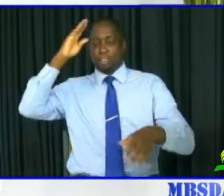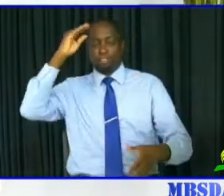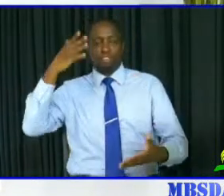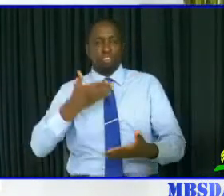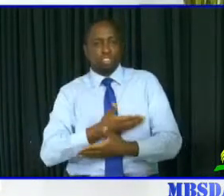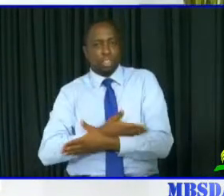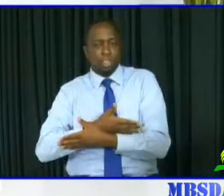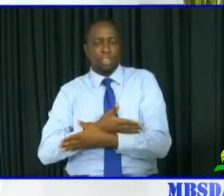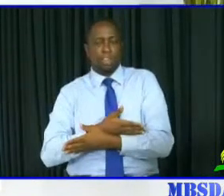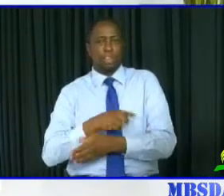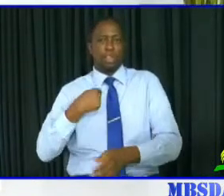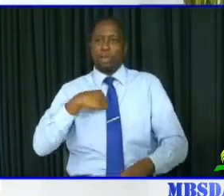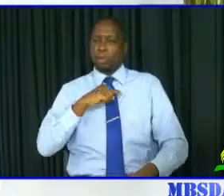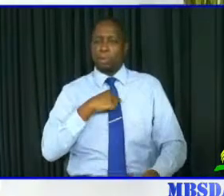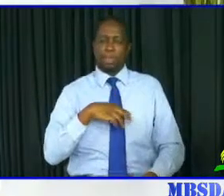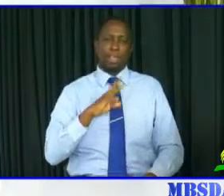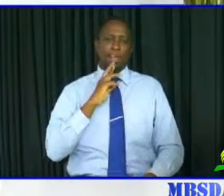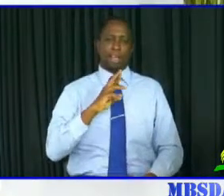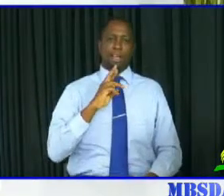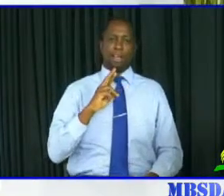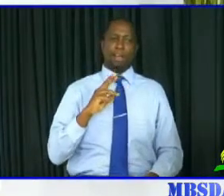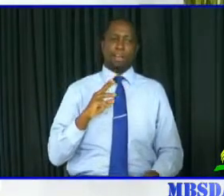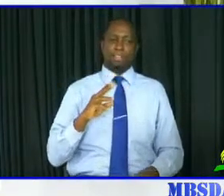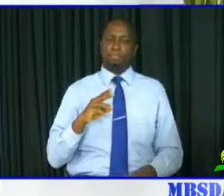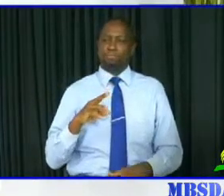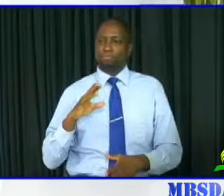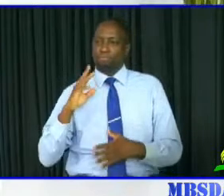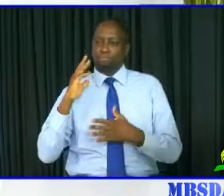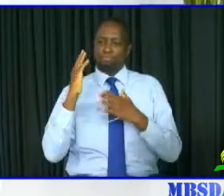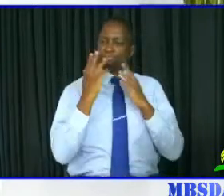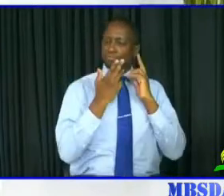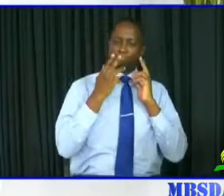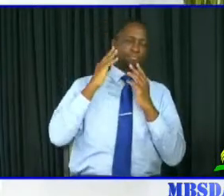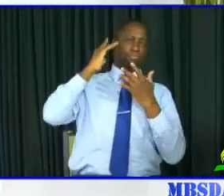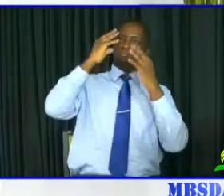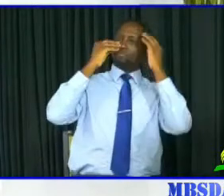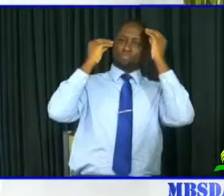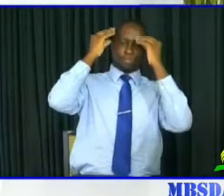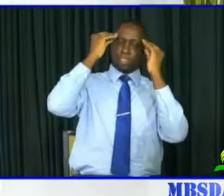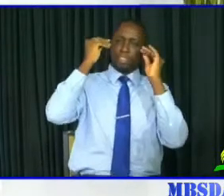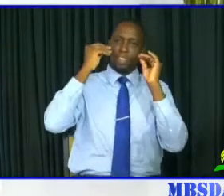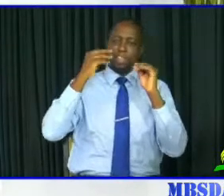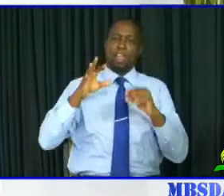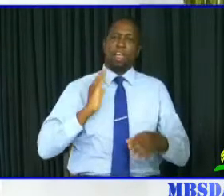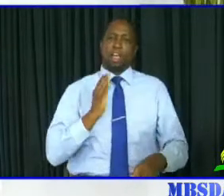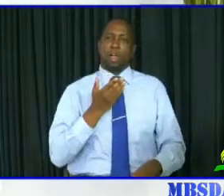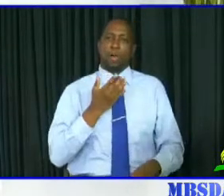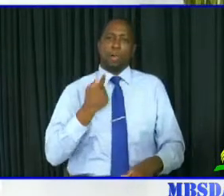Our eyesight sees only in the moment.